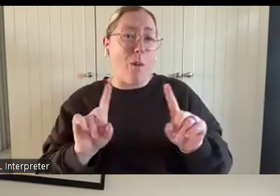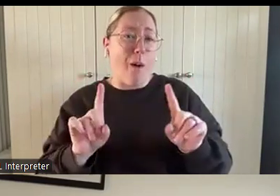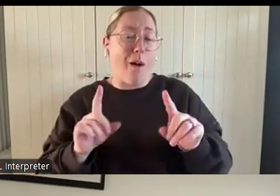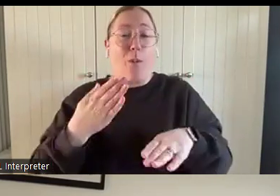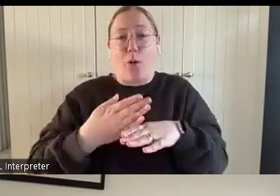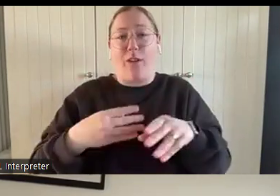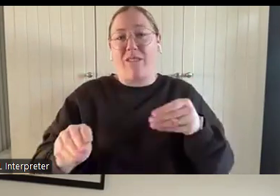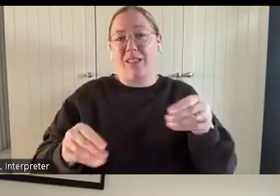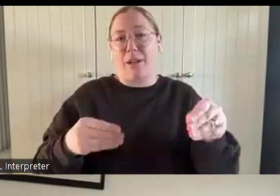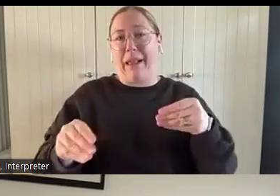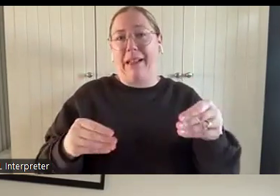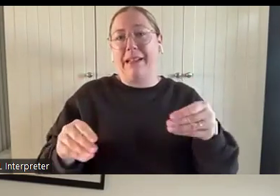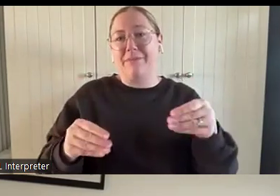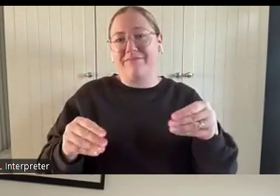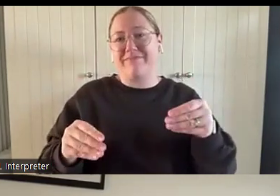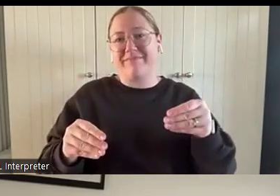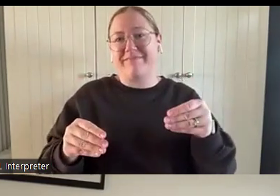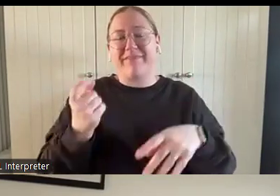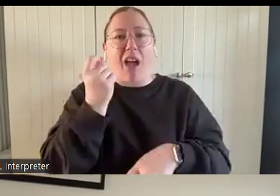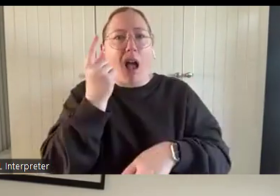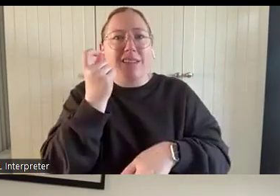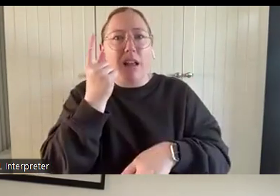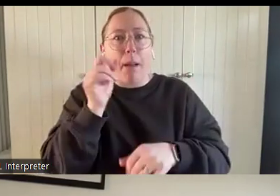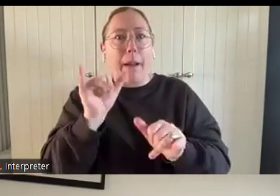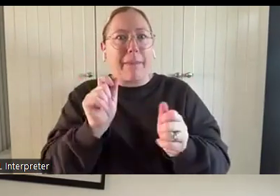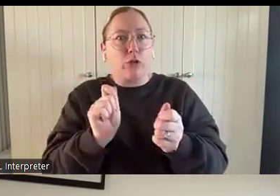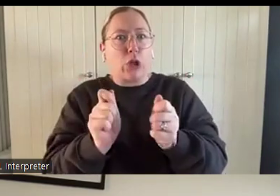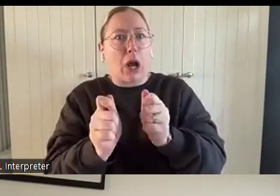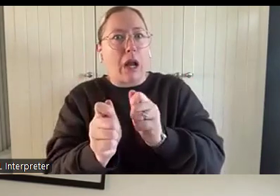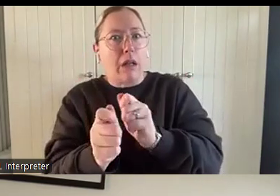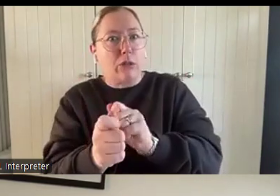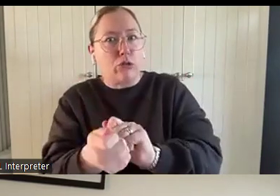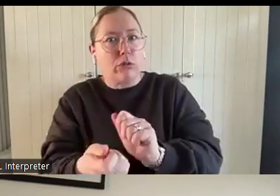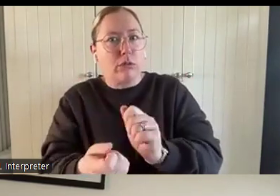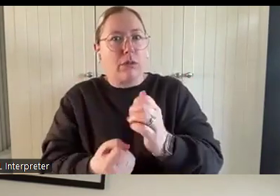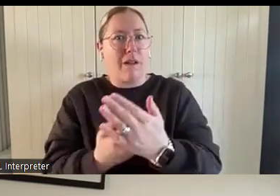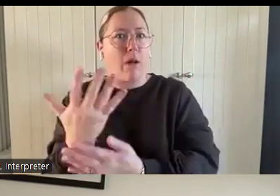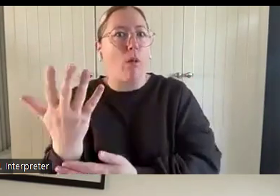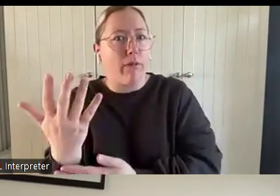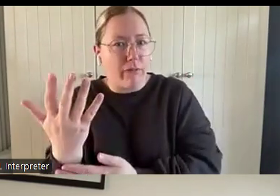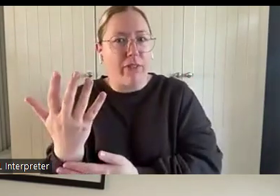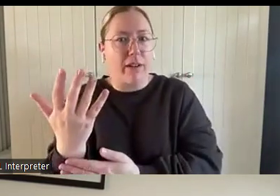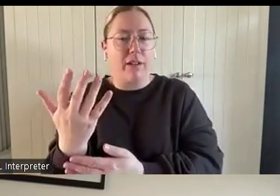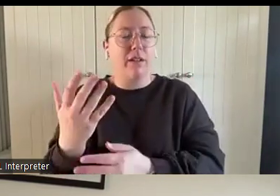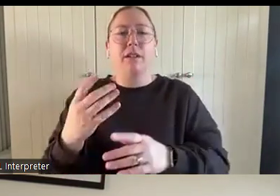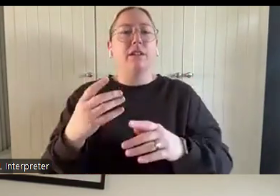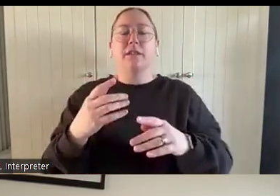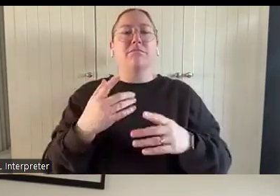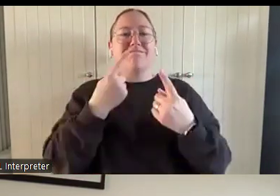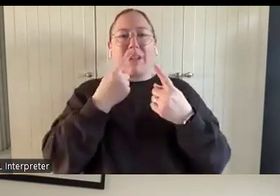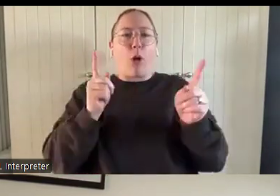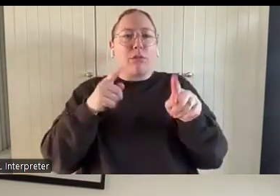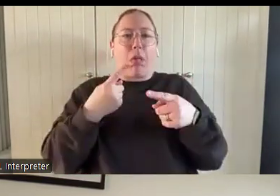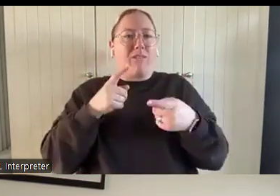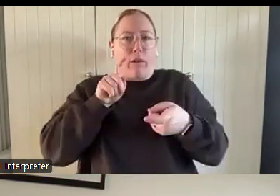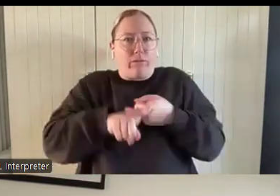ideas change and evolve. Don't have a set path in mind and just allow for that programme direction to be shaped by the